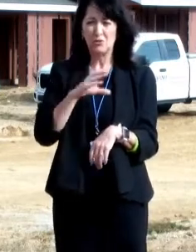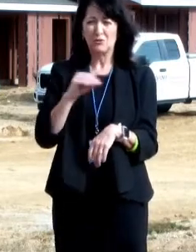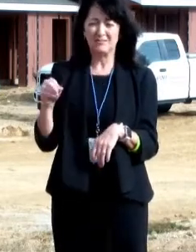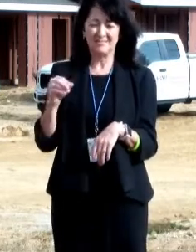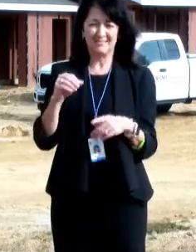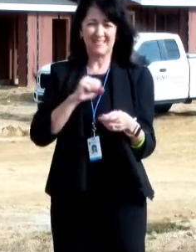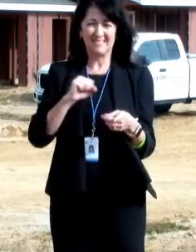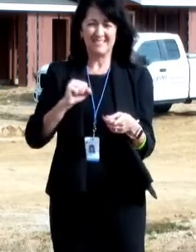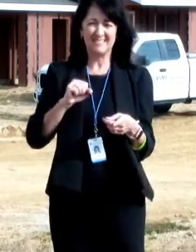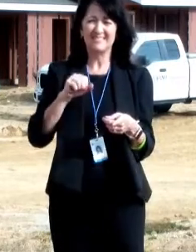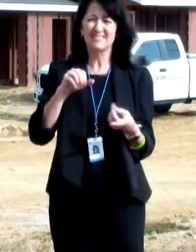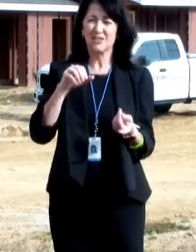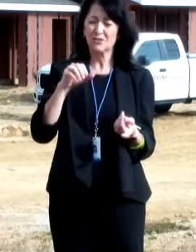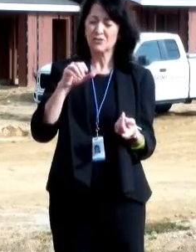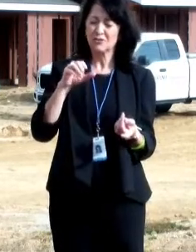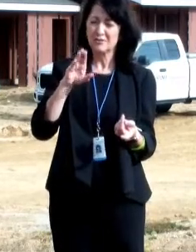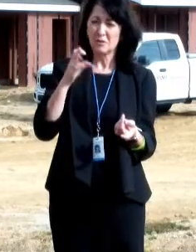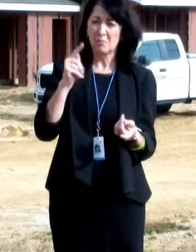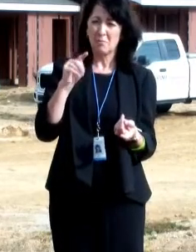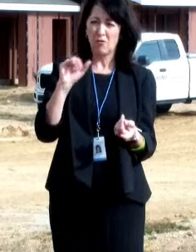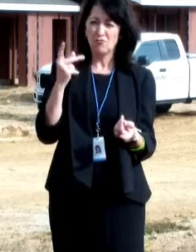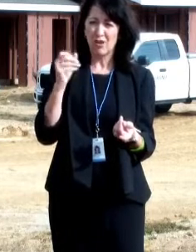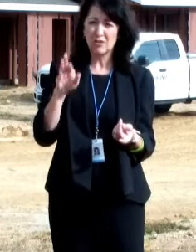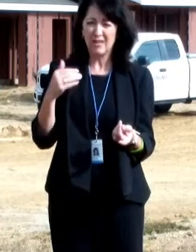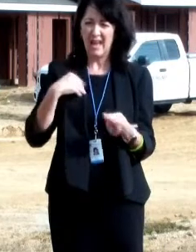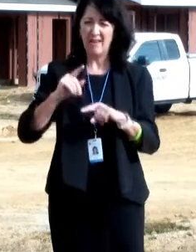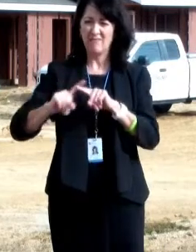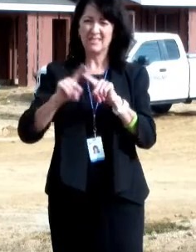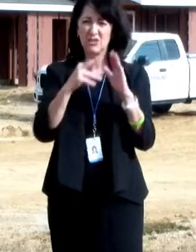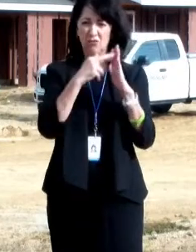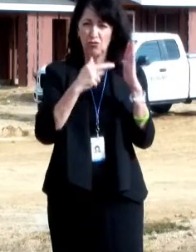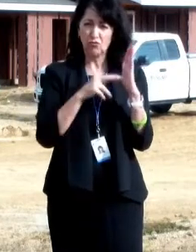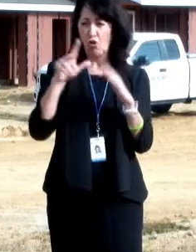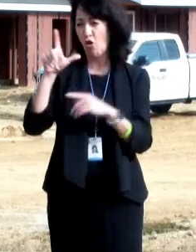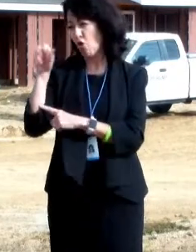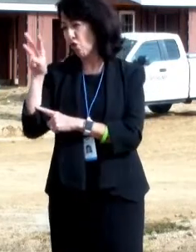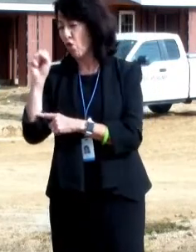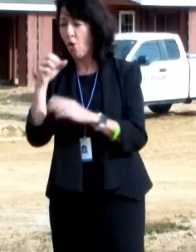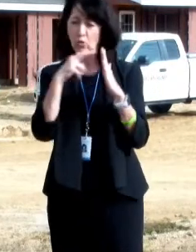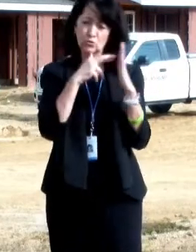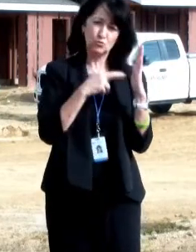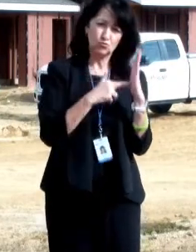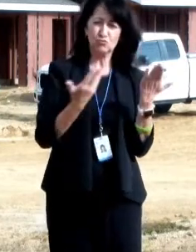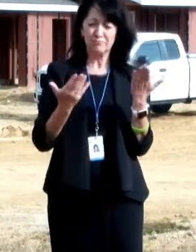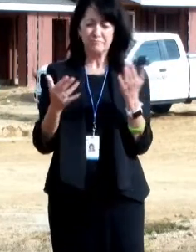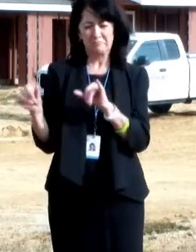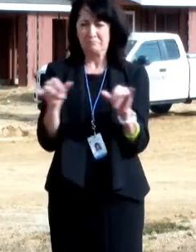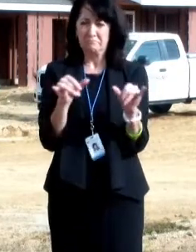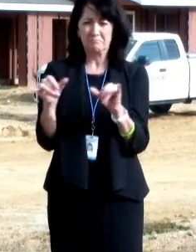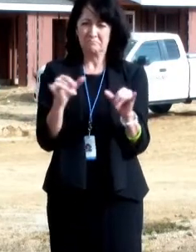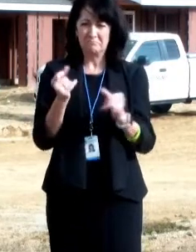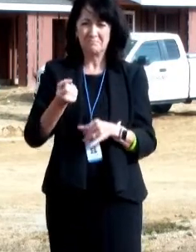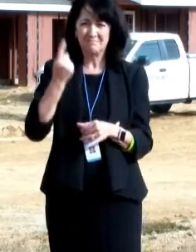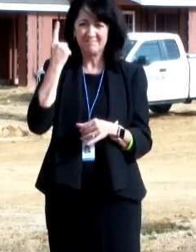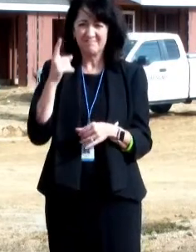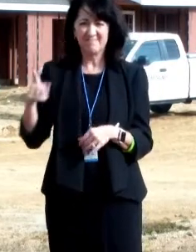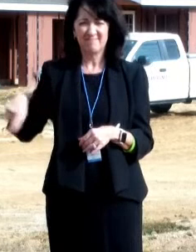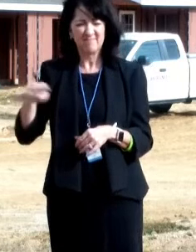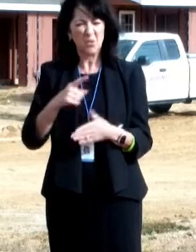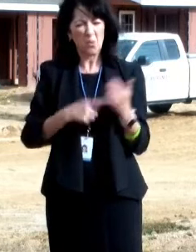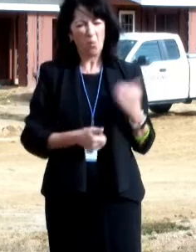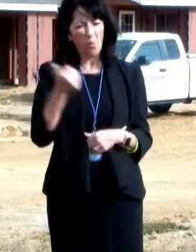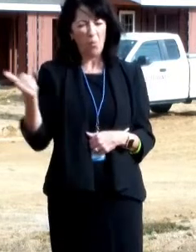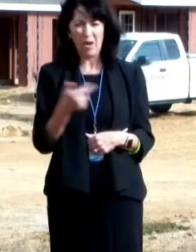rules in school, rules on your bus, rules at home. We have rules for the country, and we call them laws, and I get to help make those." And this one little kid said, "What else do you